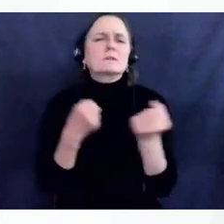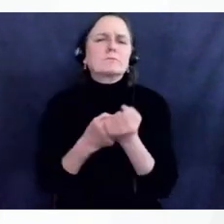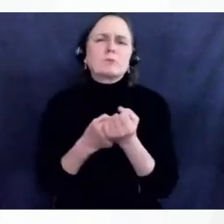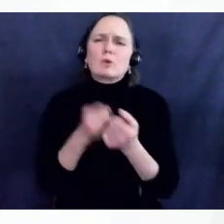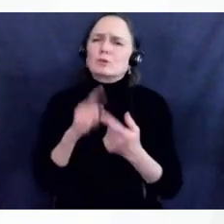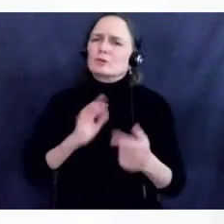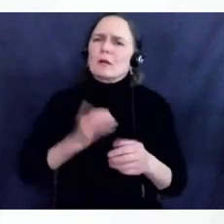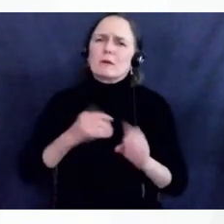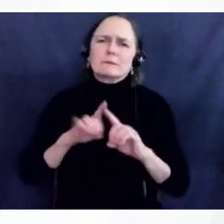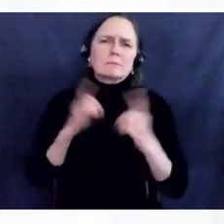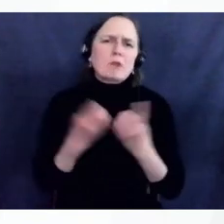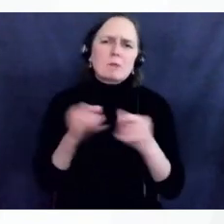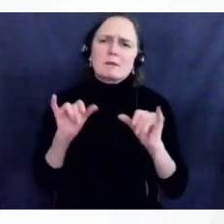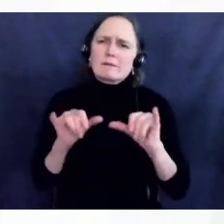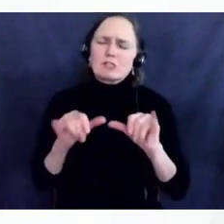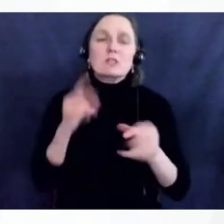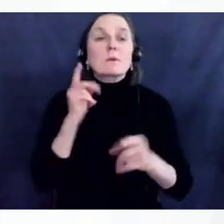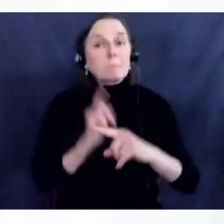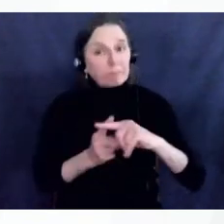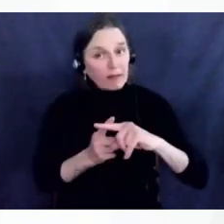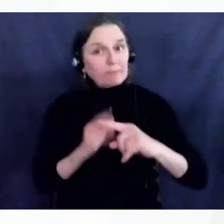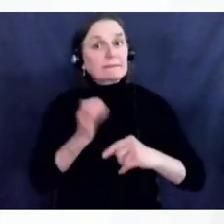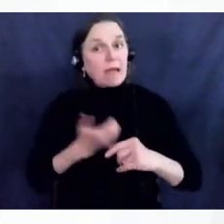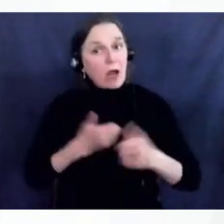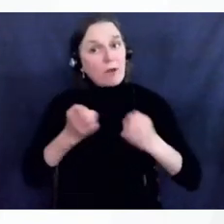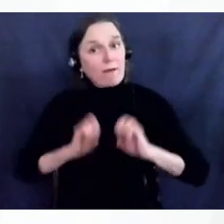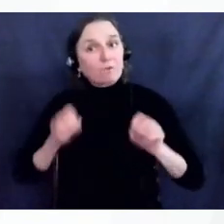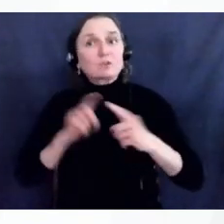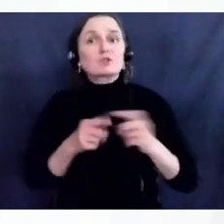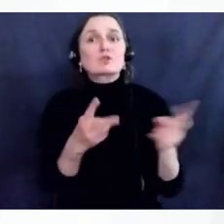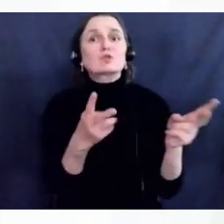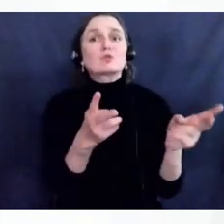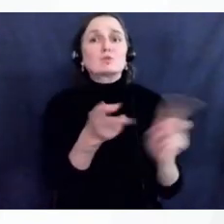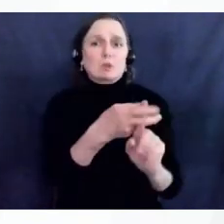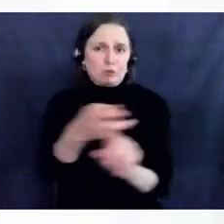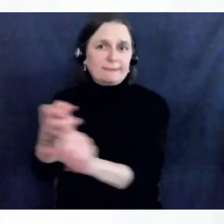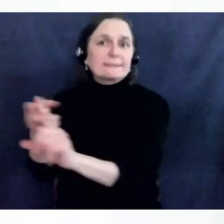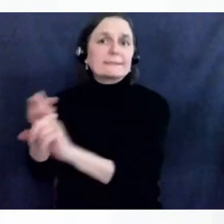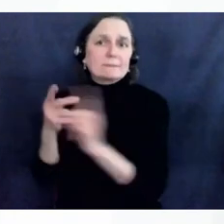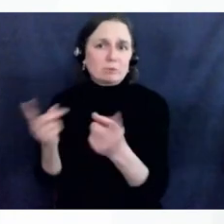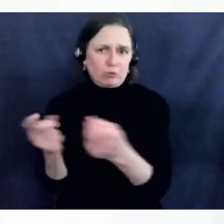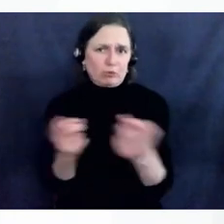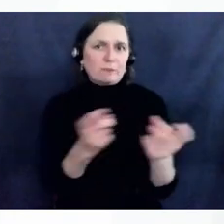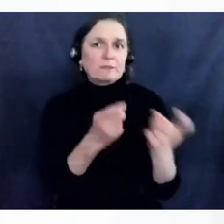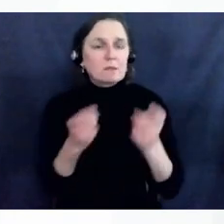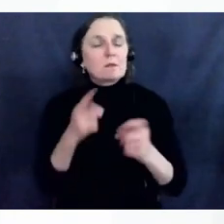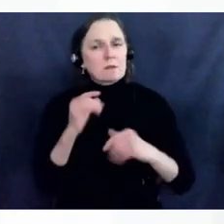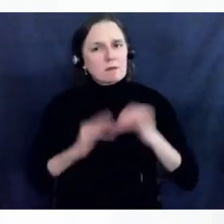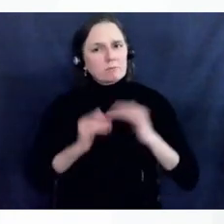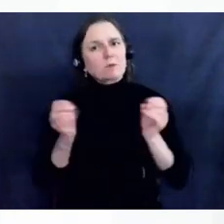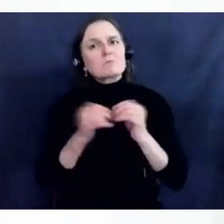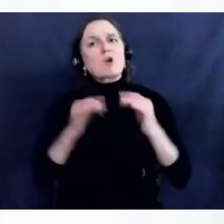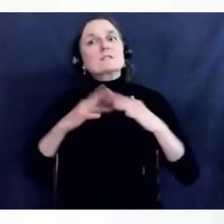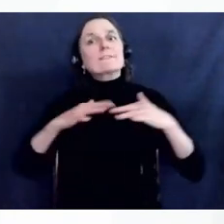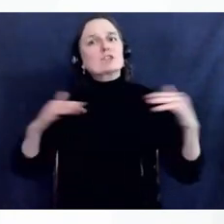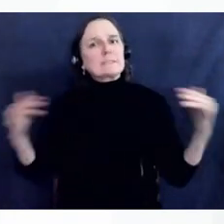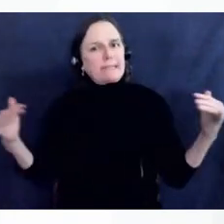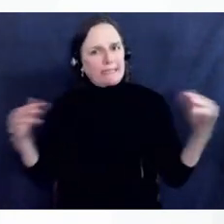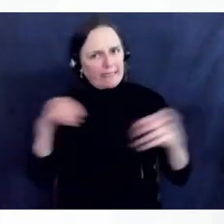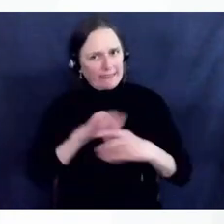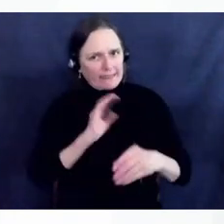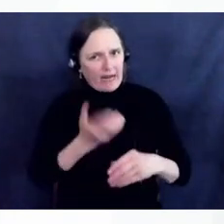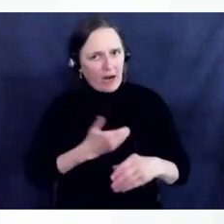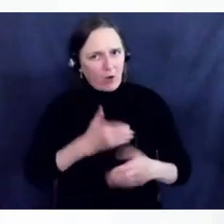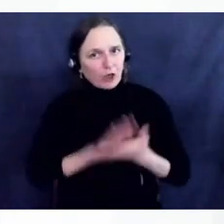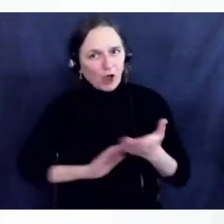our effort to build a more inclusive and diverse College of Engineering. His actions clearly demonstrate his